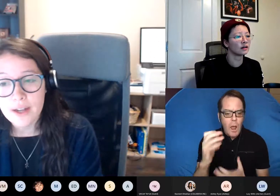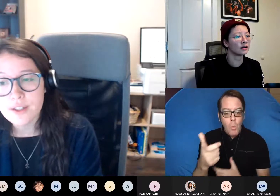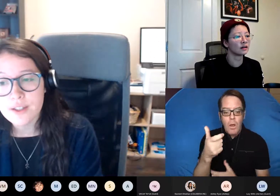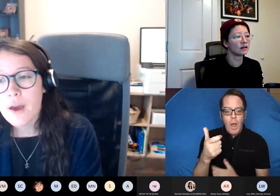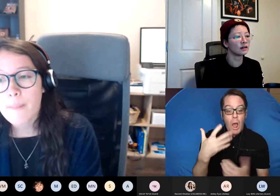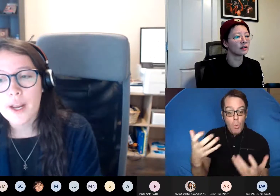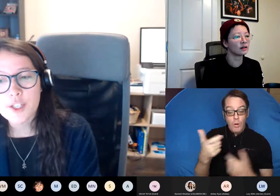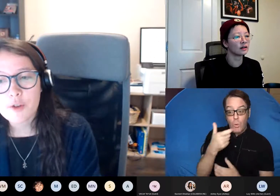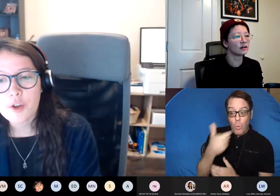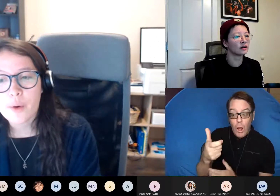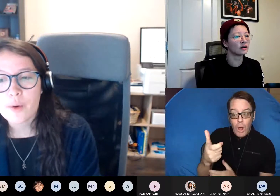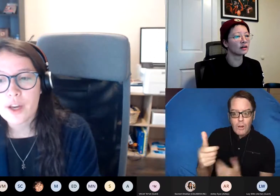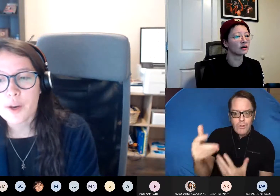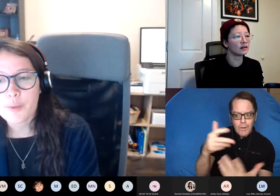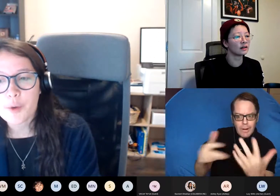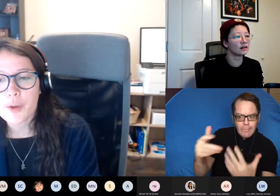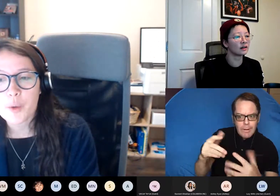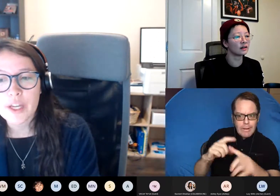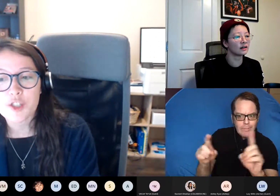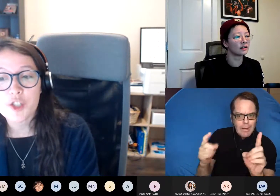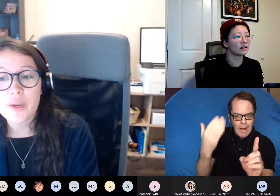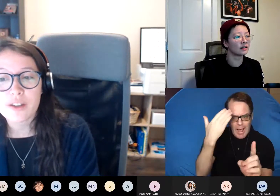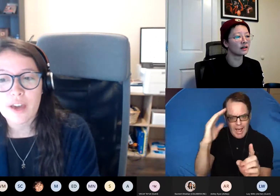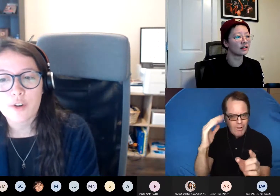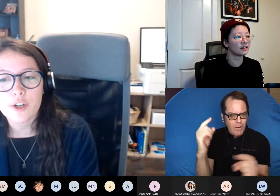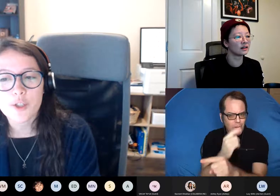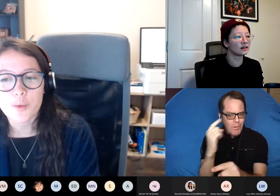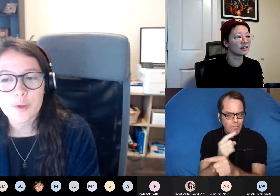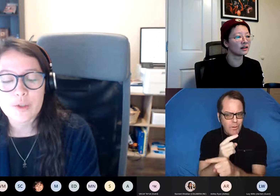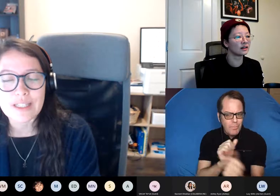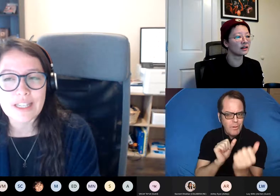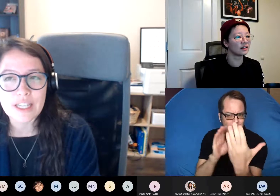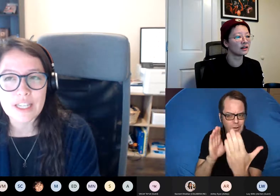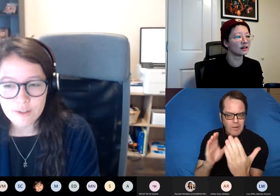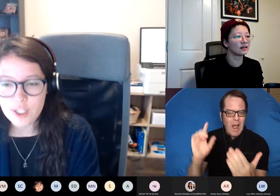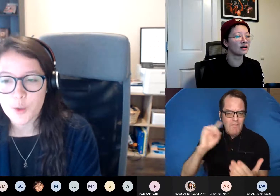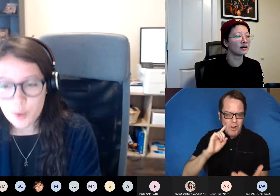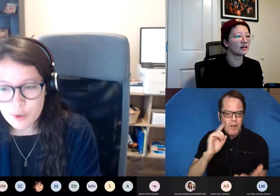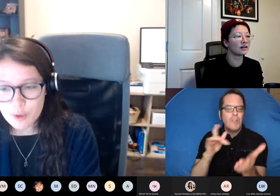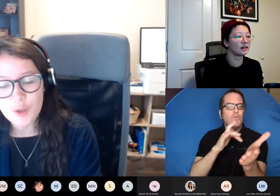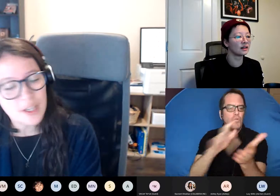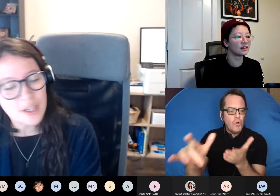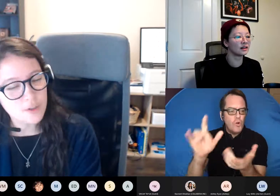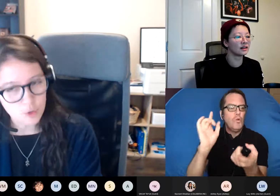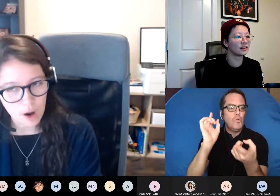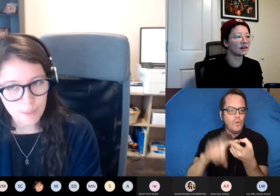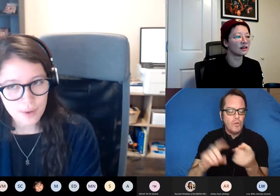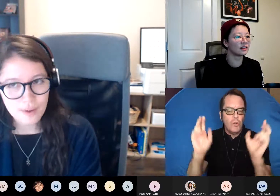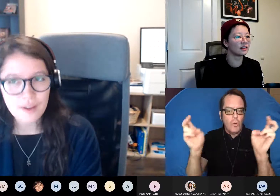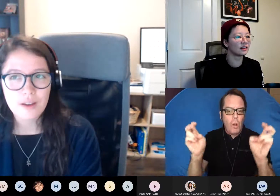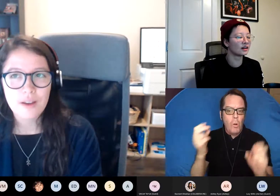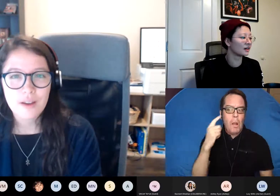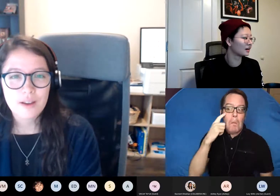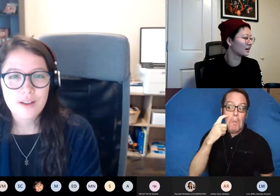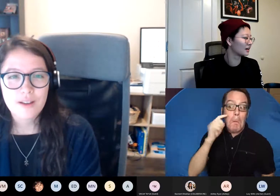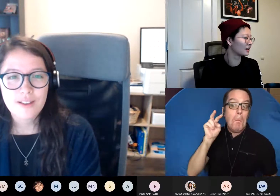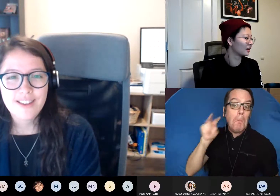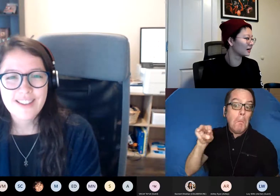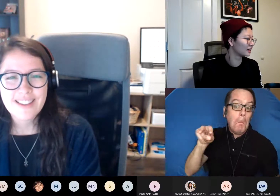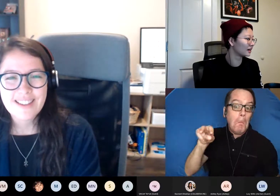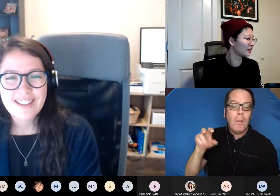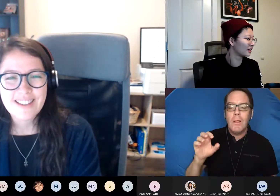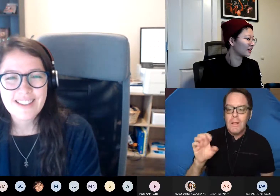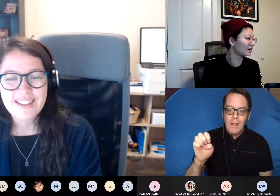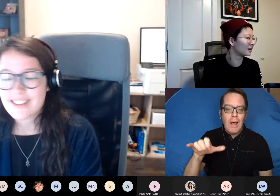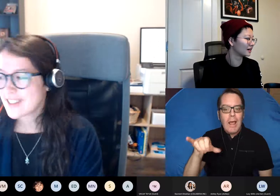or interact, but I don't know an appropriate way to do it. I've heard it's rude to eavesdrop.